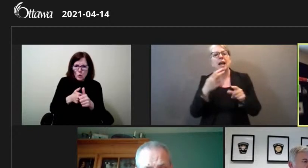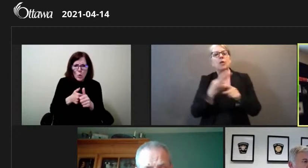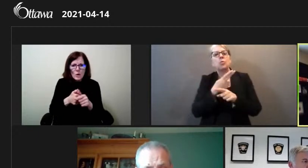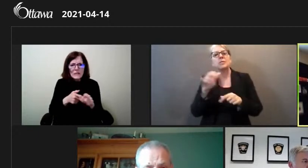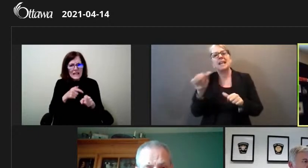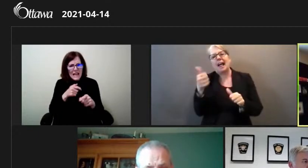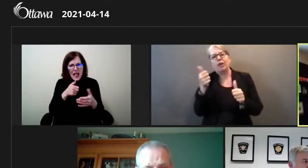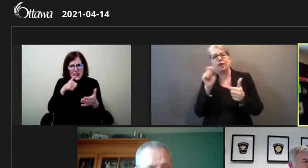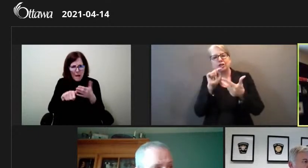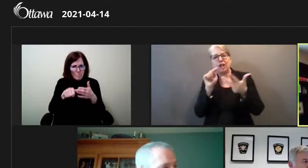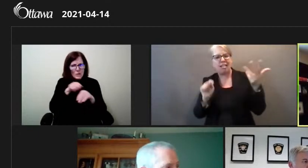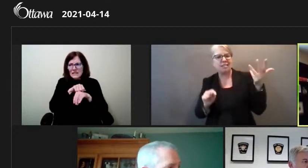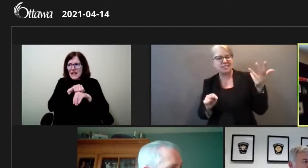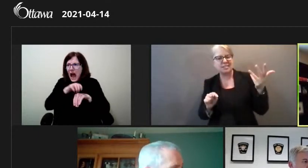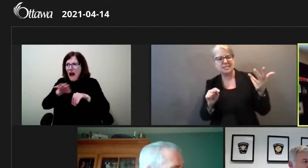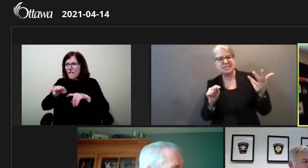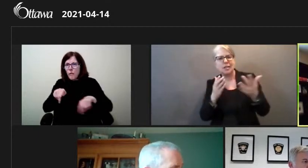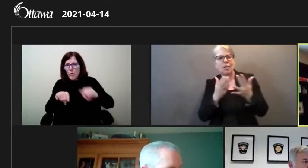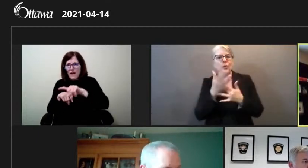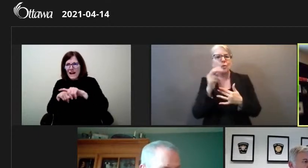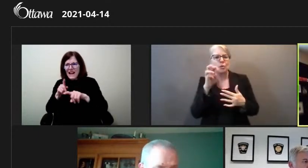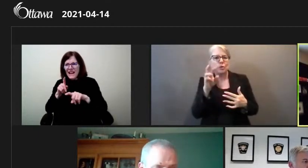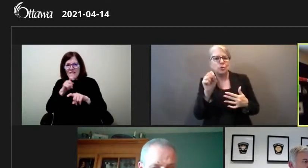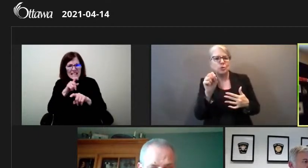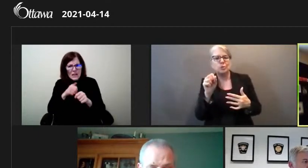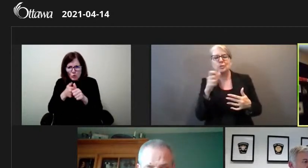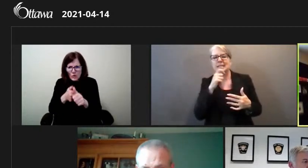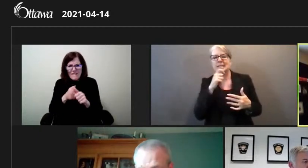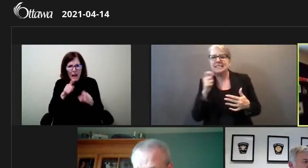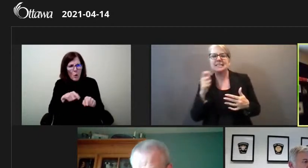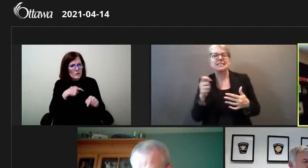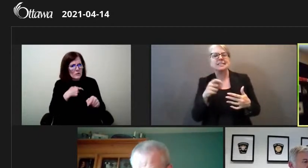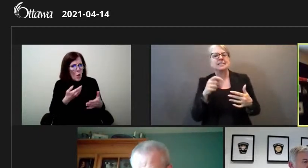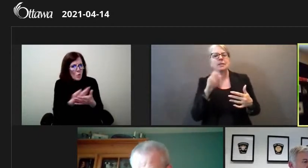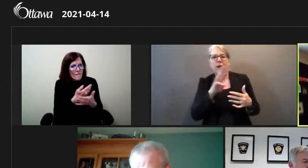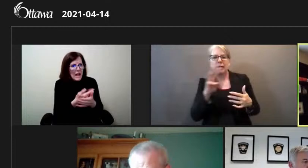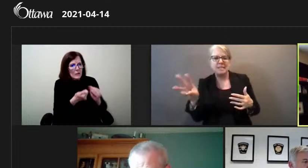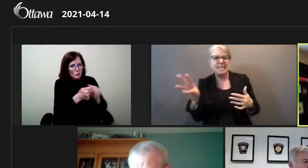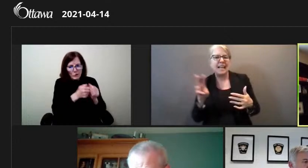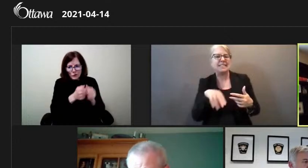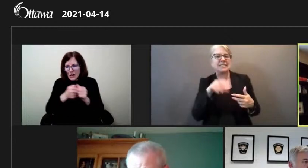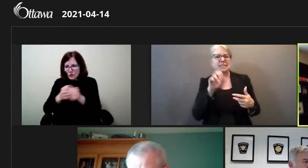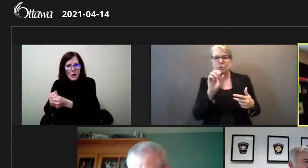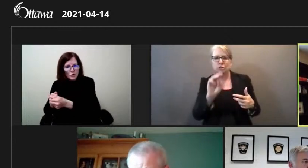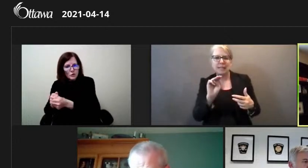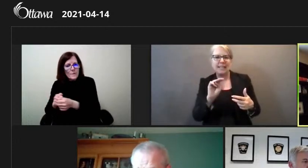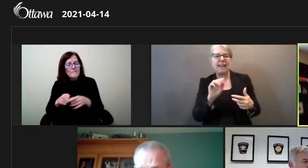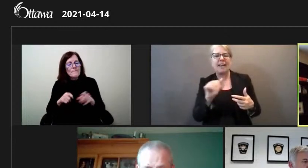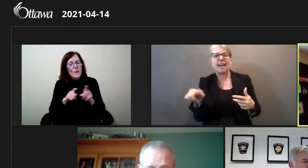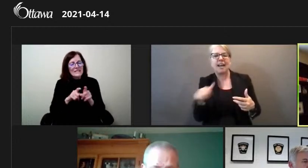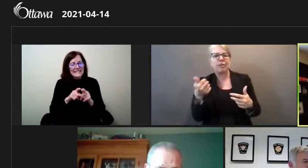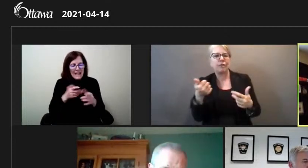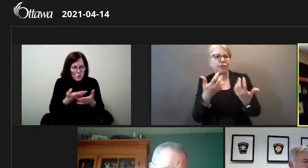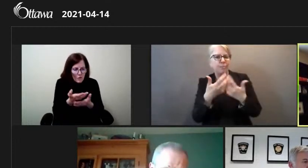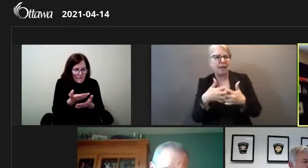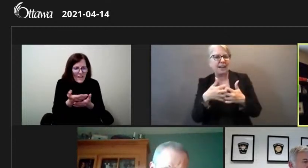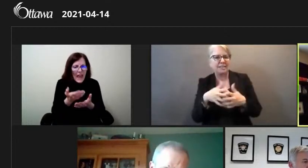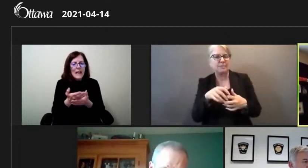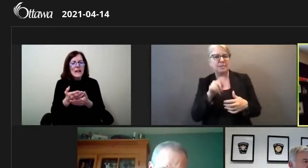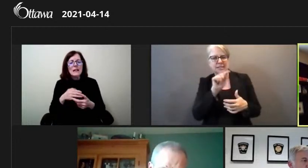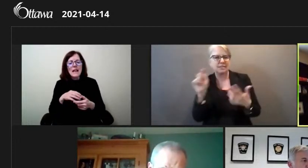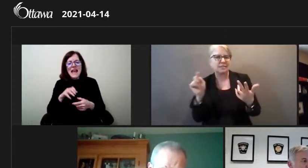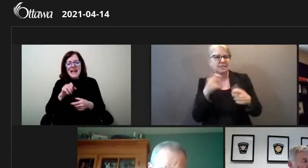channels through news channels, through our website, through social media and other mechanisms to make people